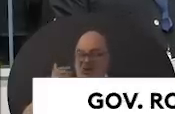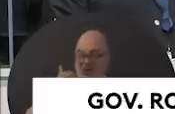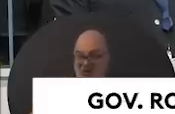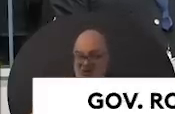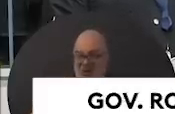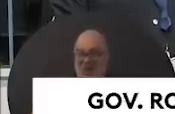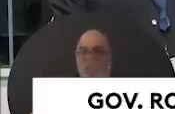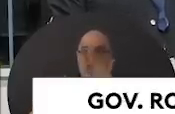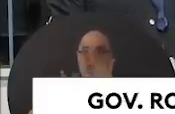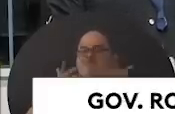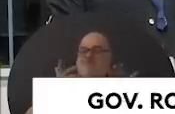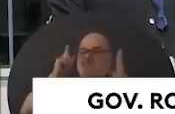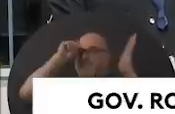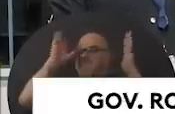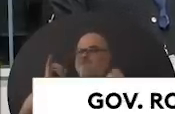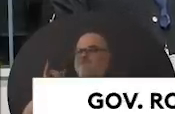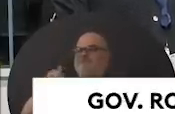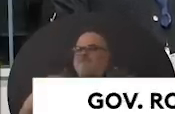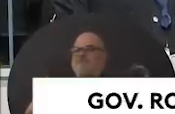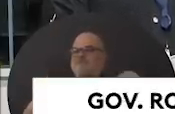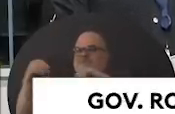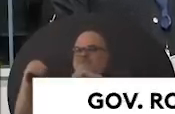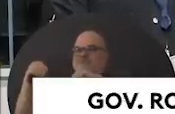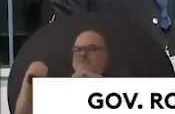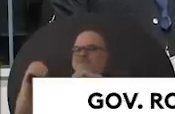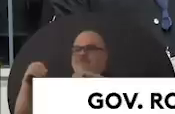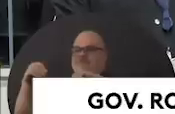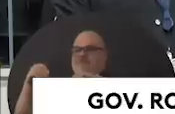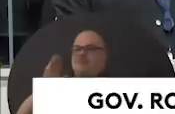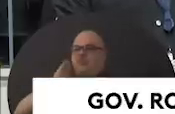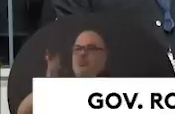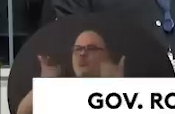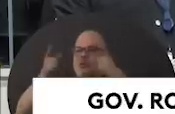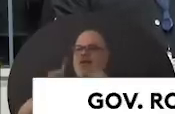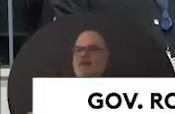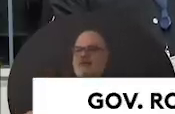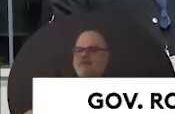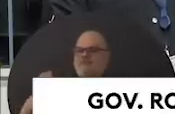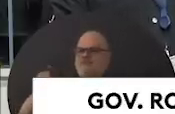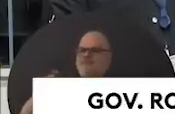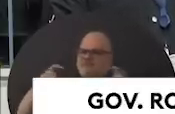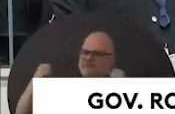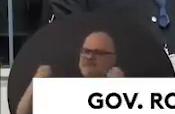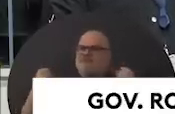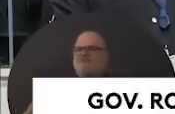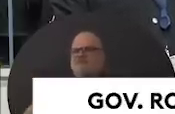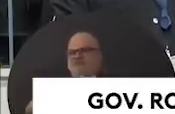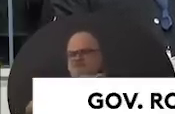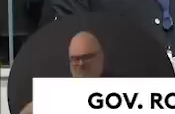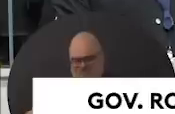anticipate power outages. That is something that will likely to happen with a hurricane of this magnitude. Anticipate